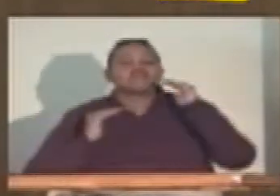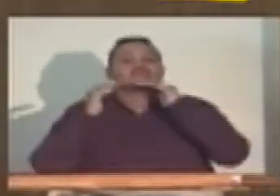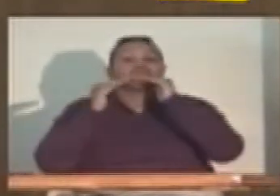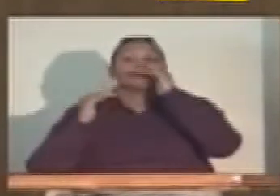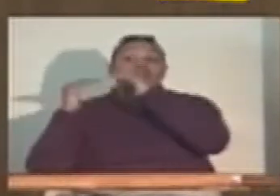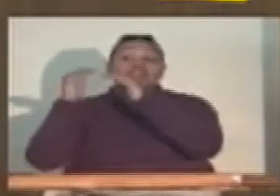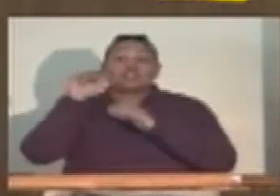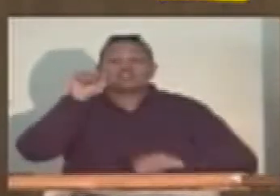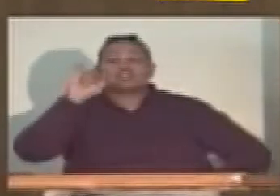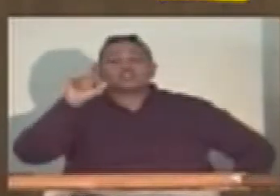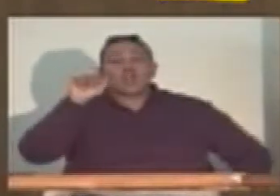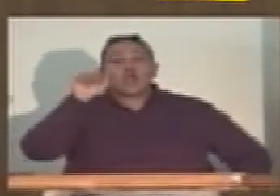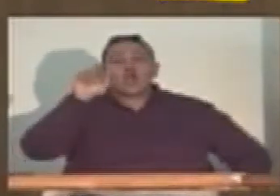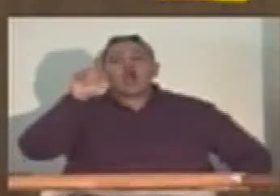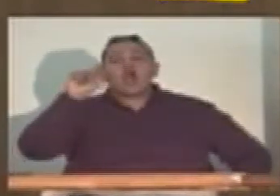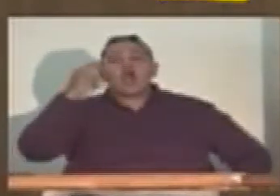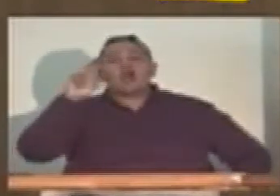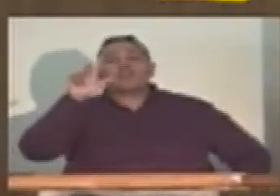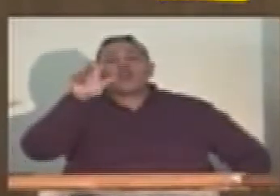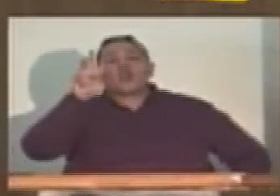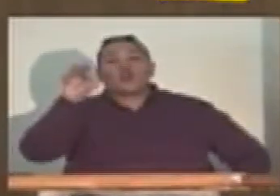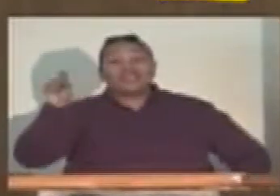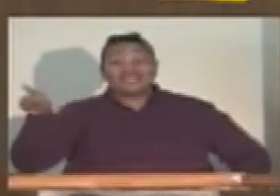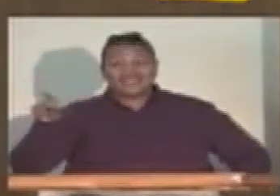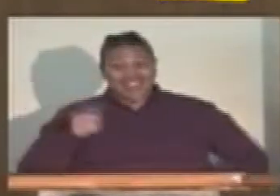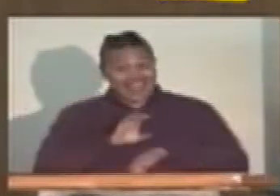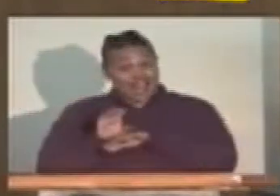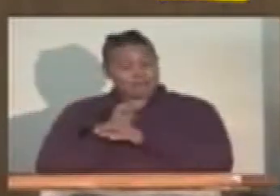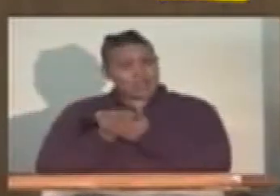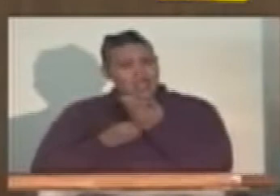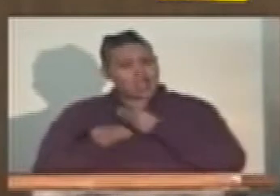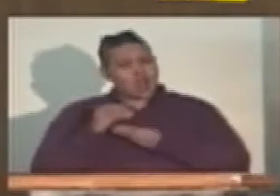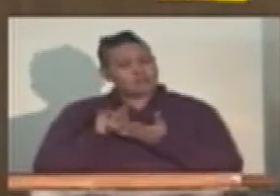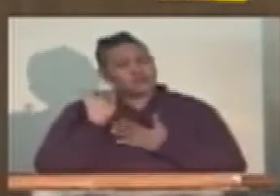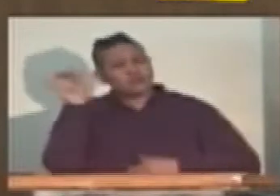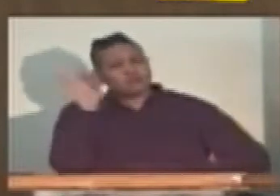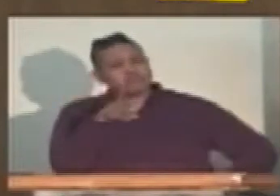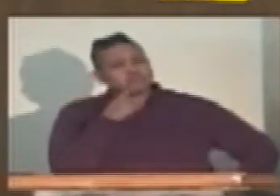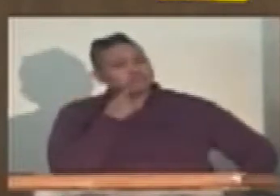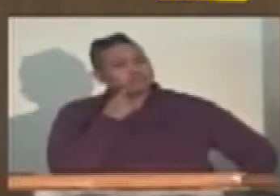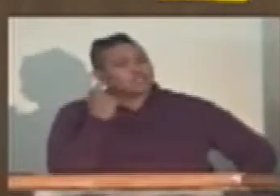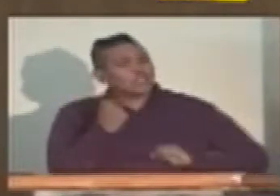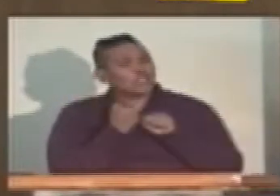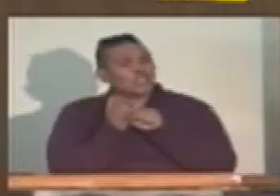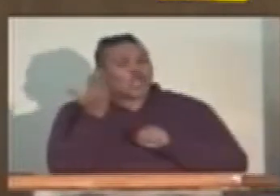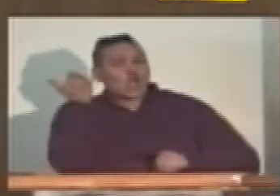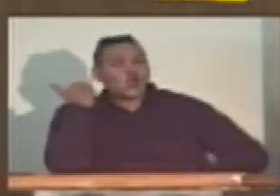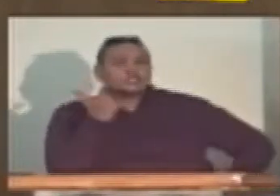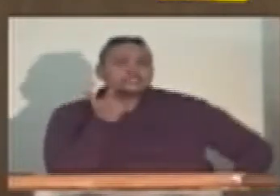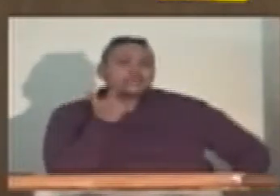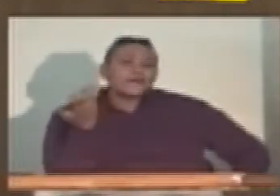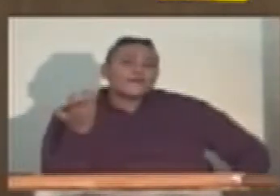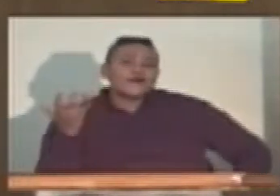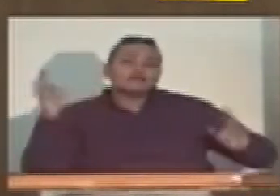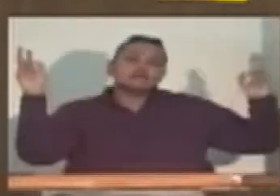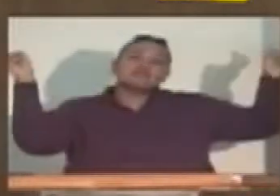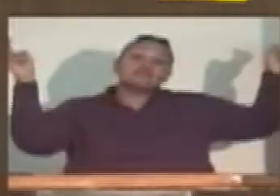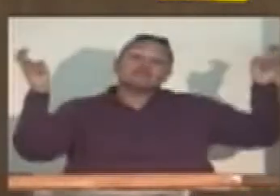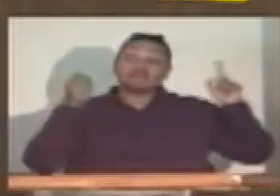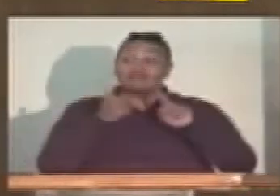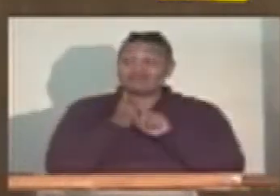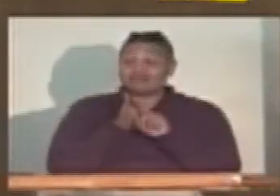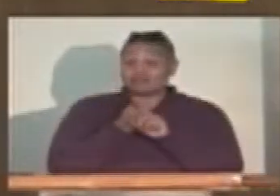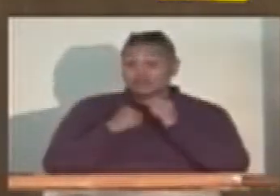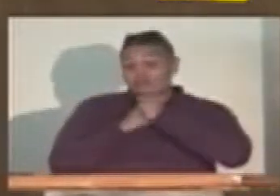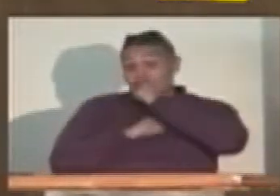Sir Arthur Lewis, a renowned Caribbean economist, who postulated years ago, and here I quote, "The